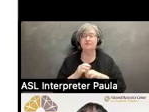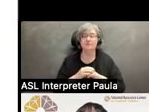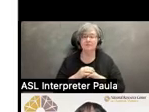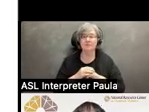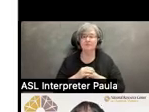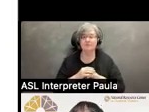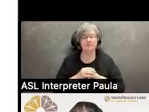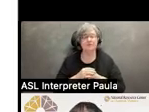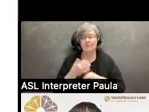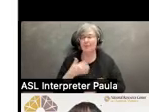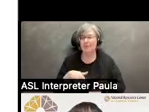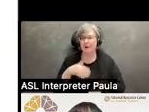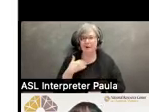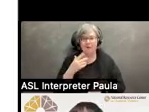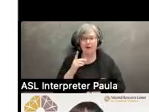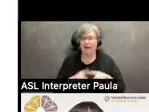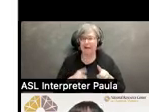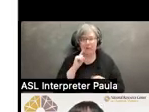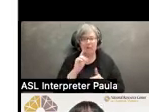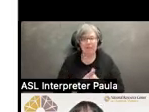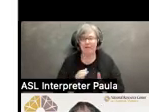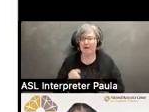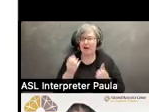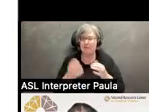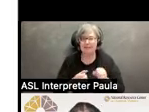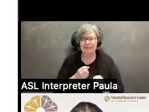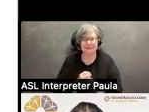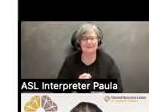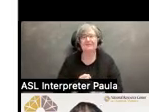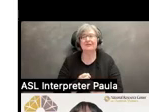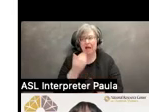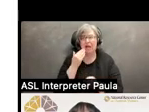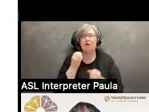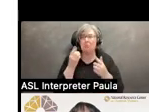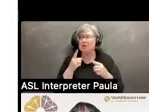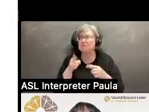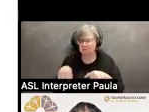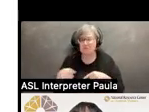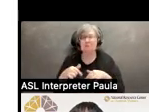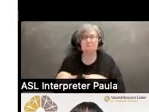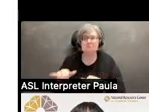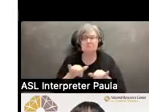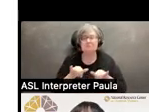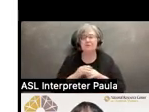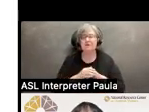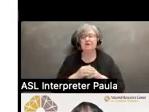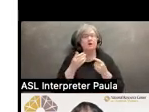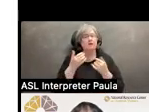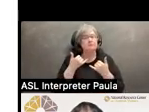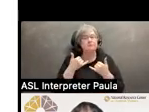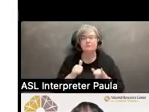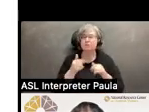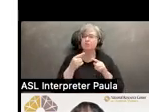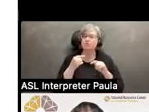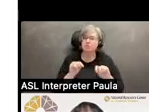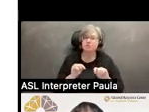I can't believe I've been here that long, but I know a lot of us have, and still trying to move the needle to